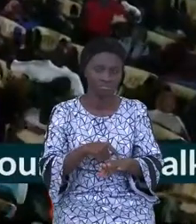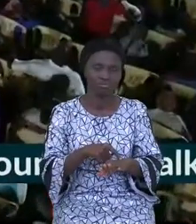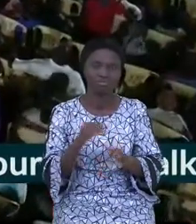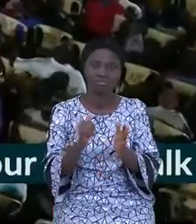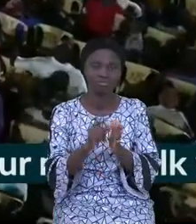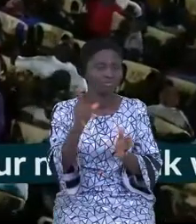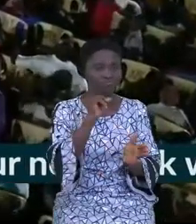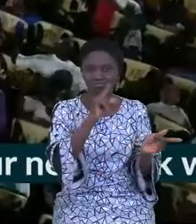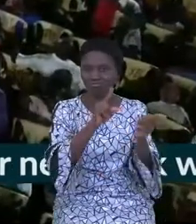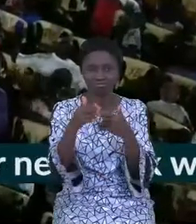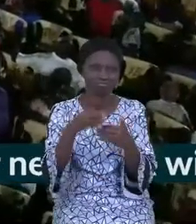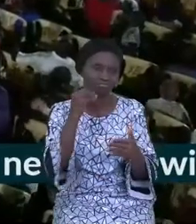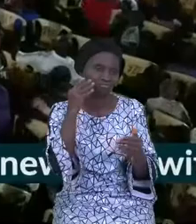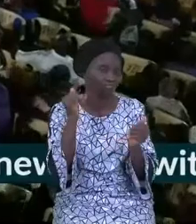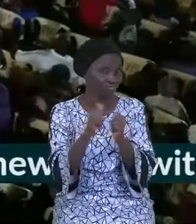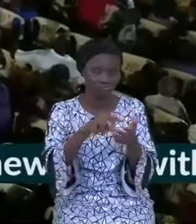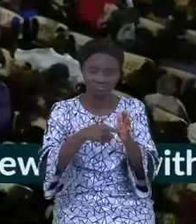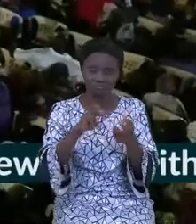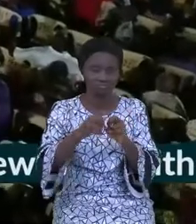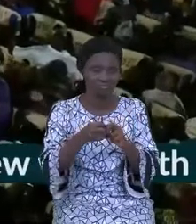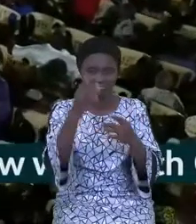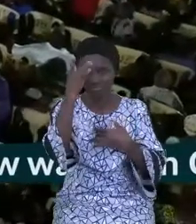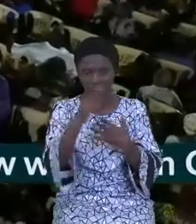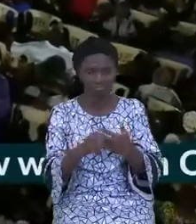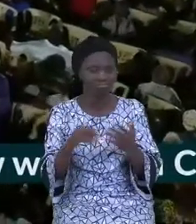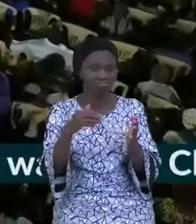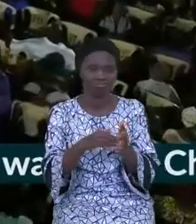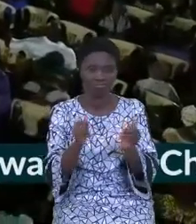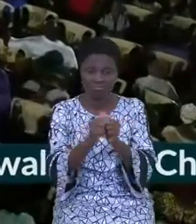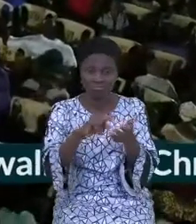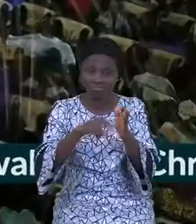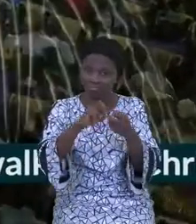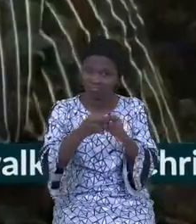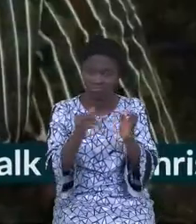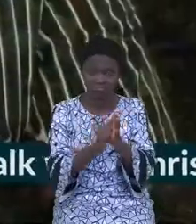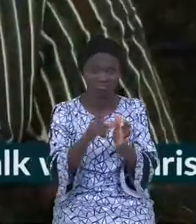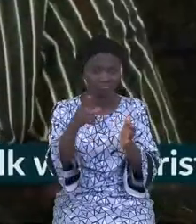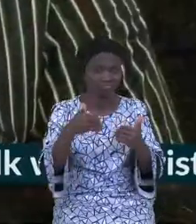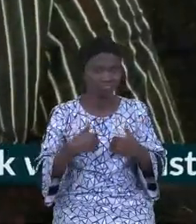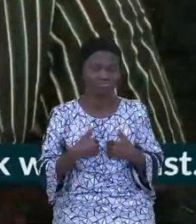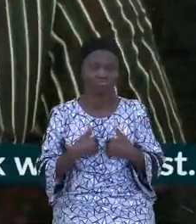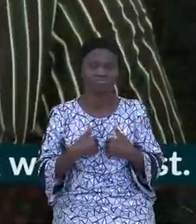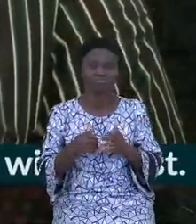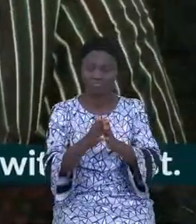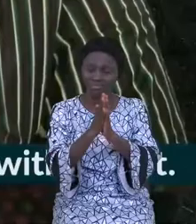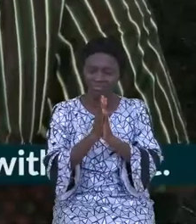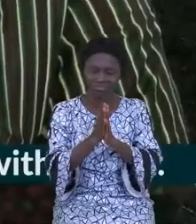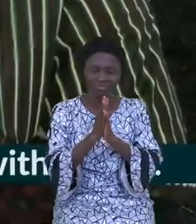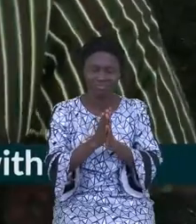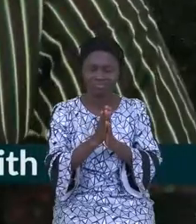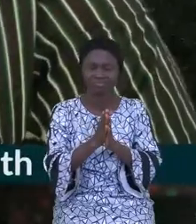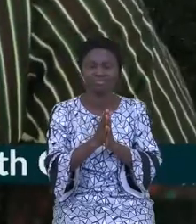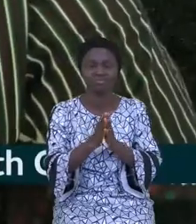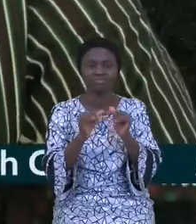this challenge, with this sickness, with this problem that have been facing me. We saw a beloved brother